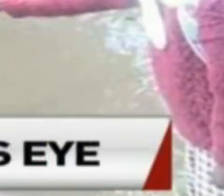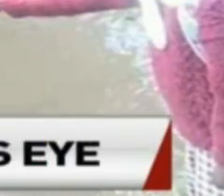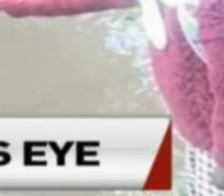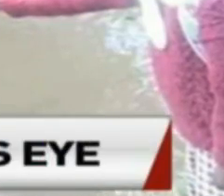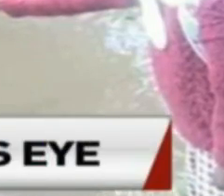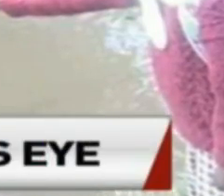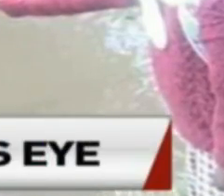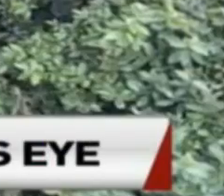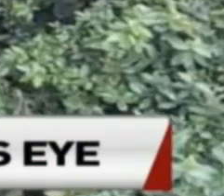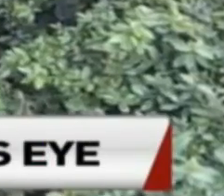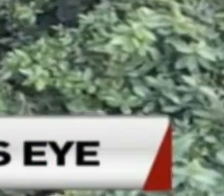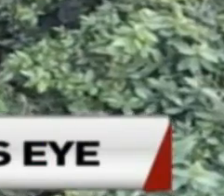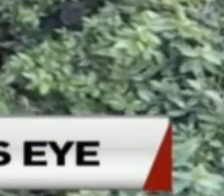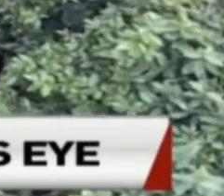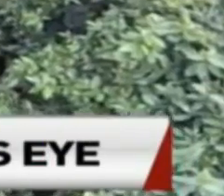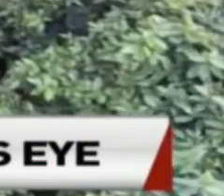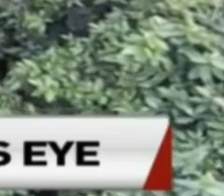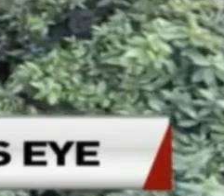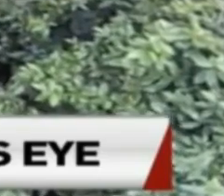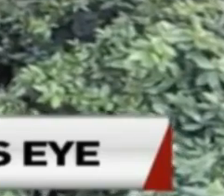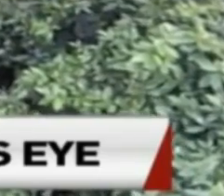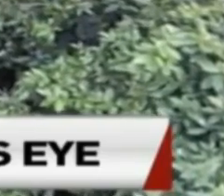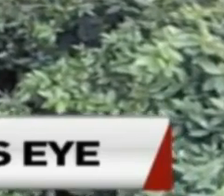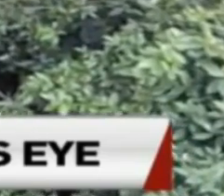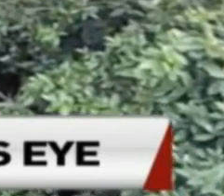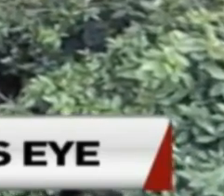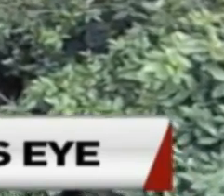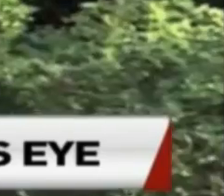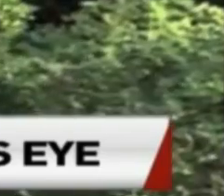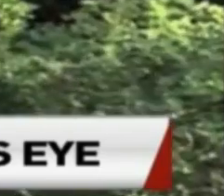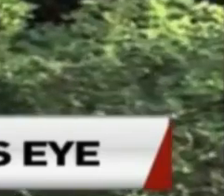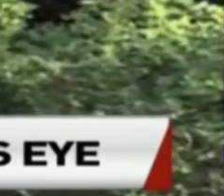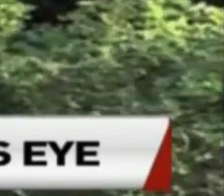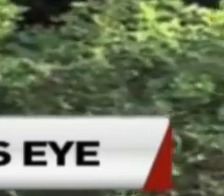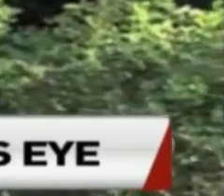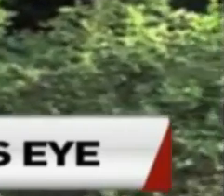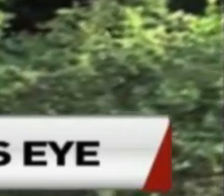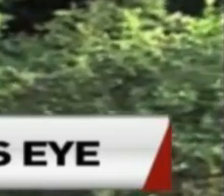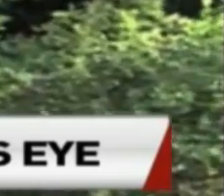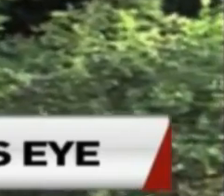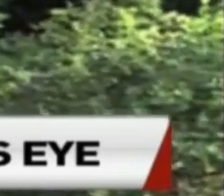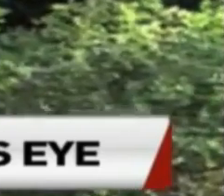Nyandarua County to set funds aside to build a bridge where a log has held fort.